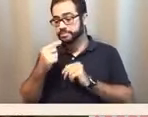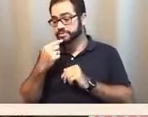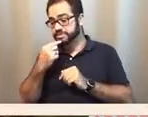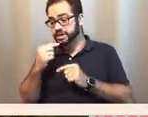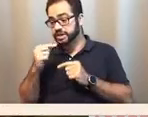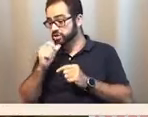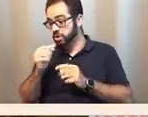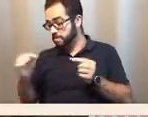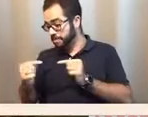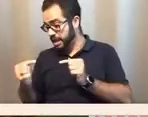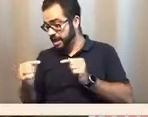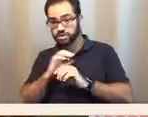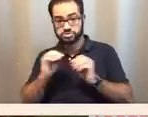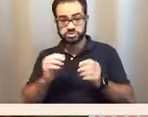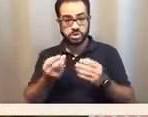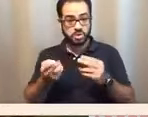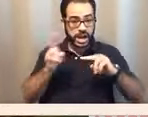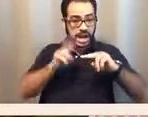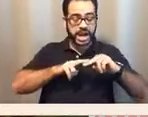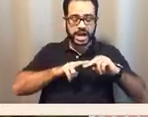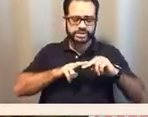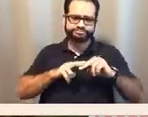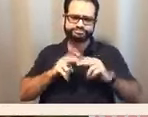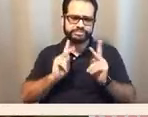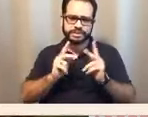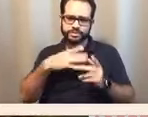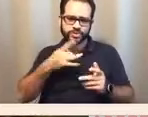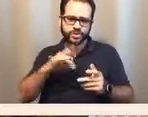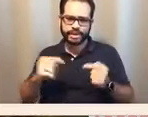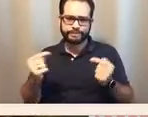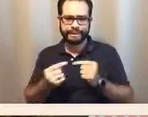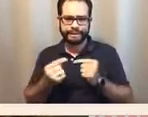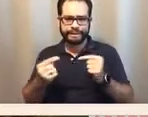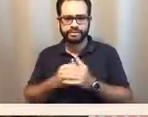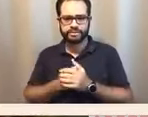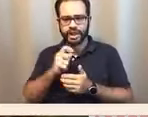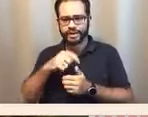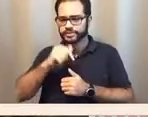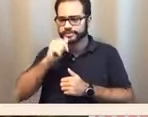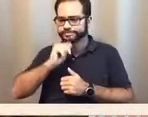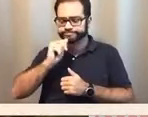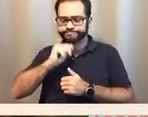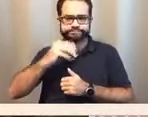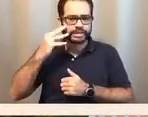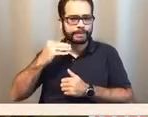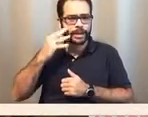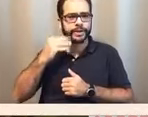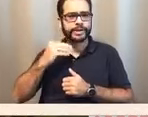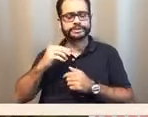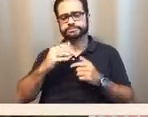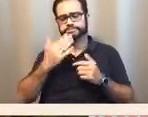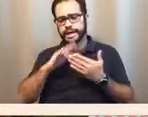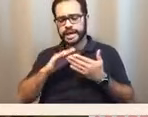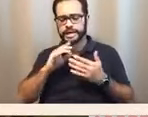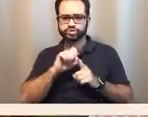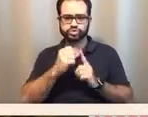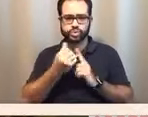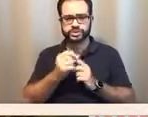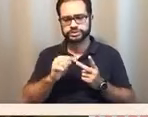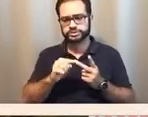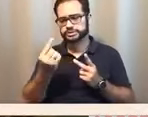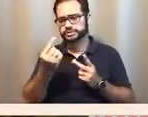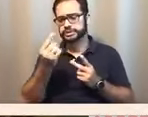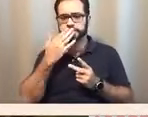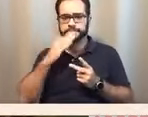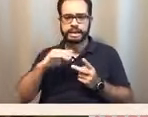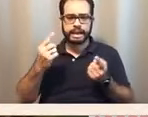pain. The pain of going through a situation, the pain of something happened